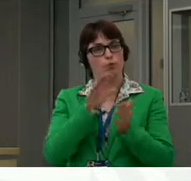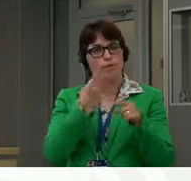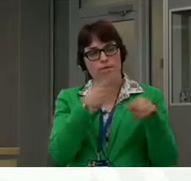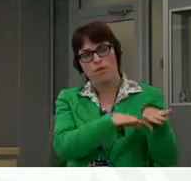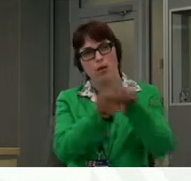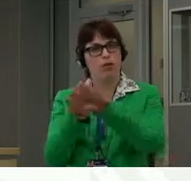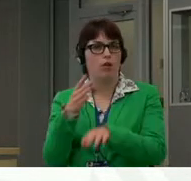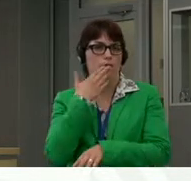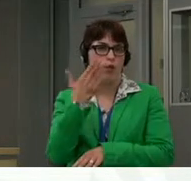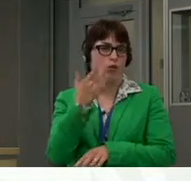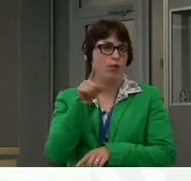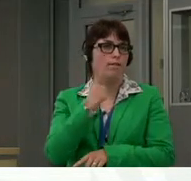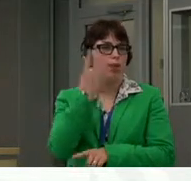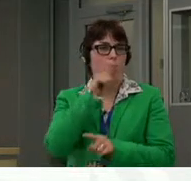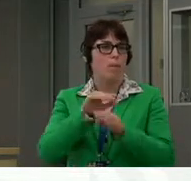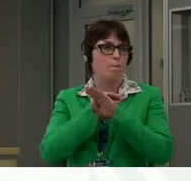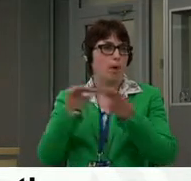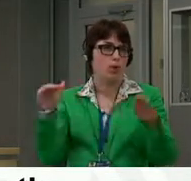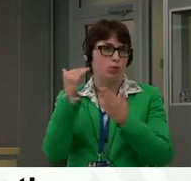and final aim, that is